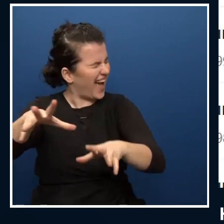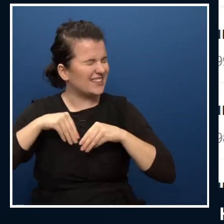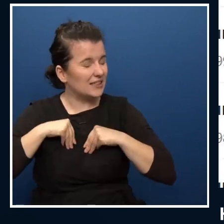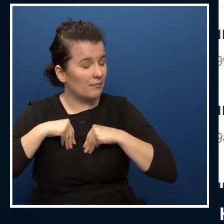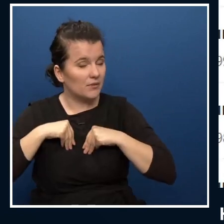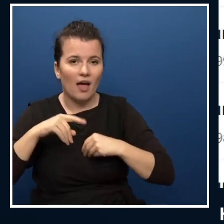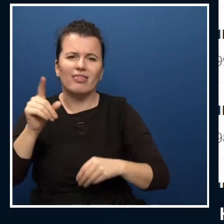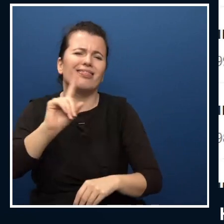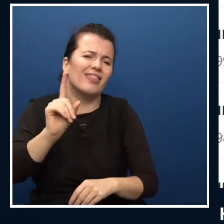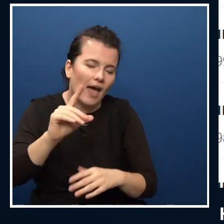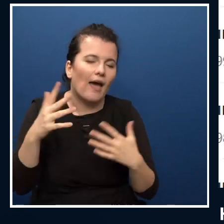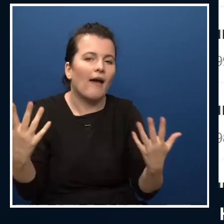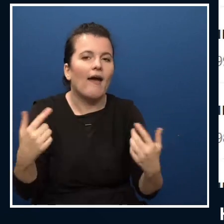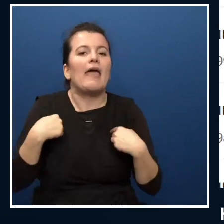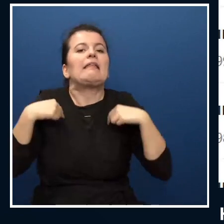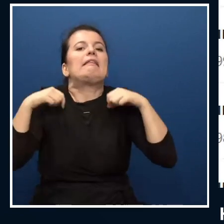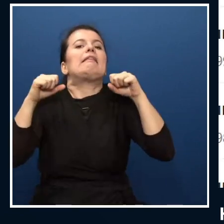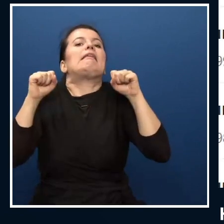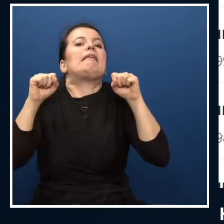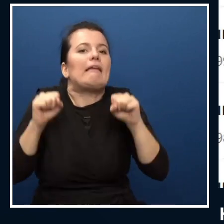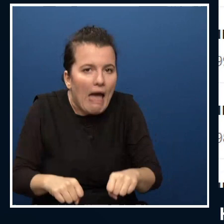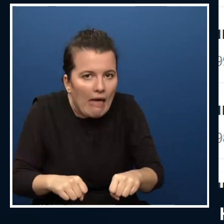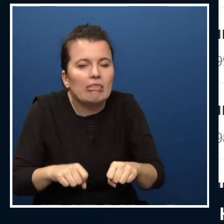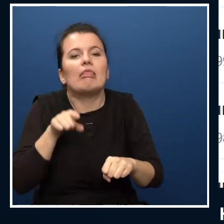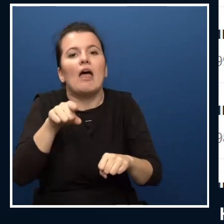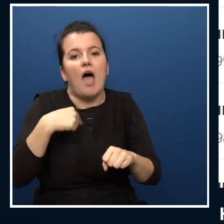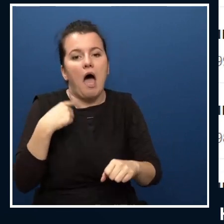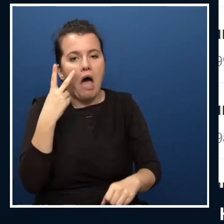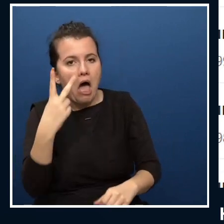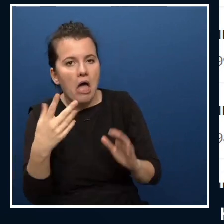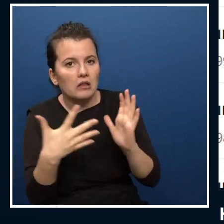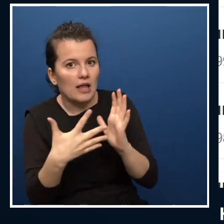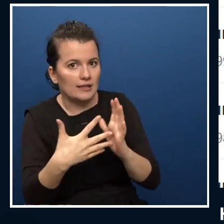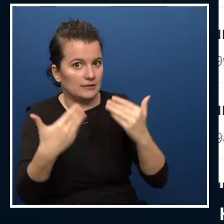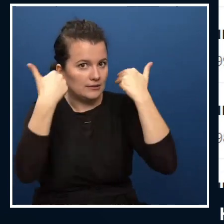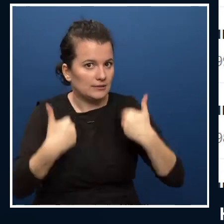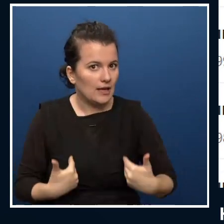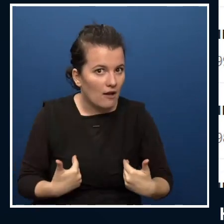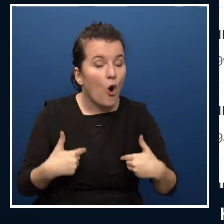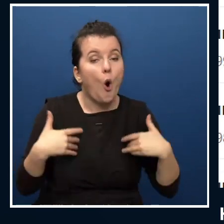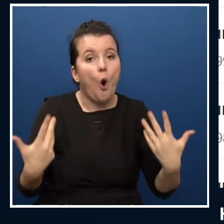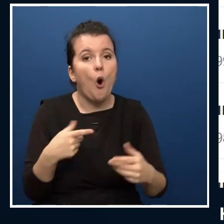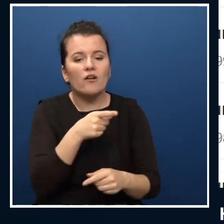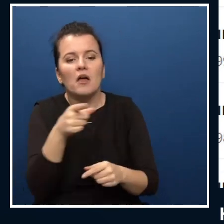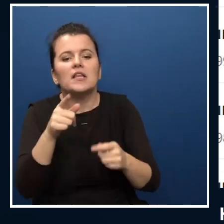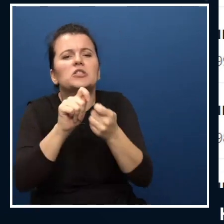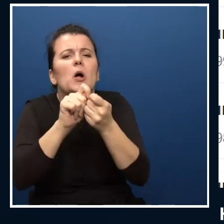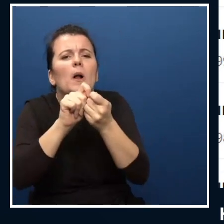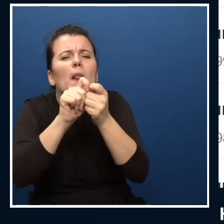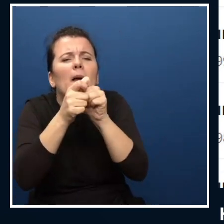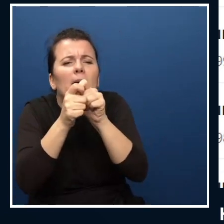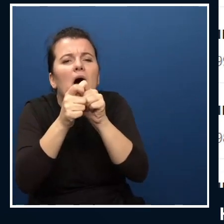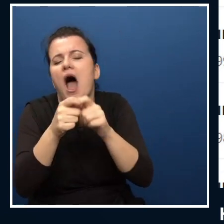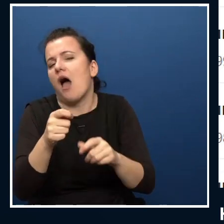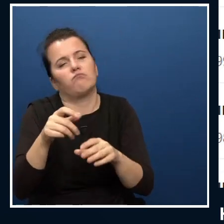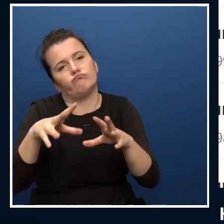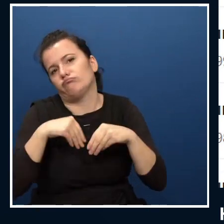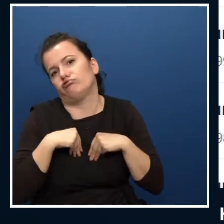because it's a code coverage tool. It's not used at runtime, and it's a minor version. I would